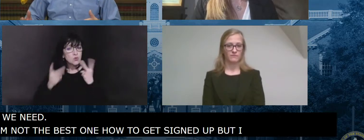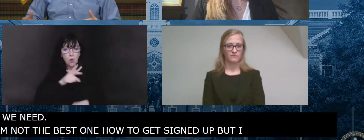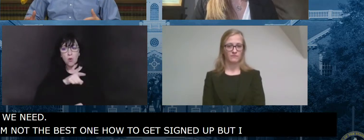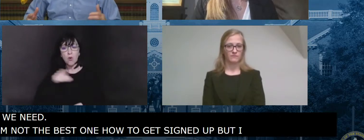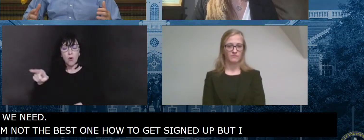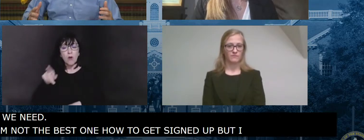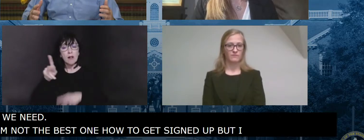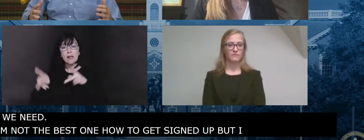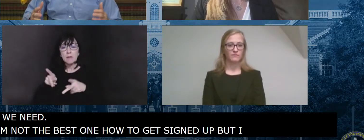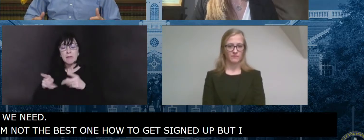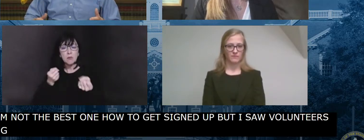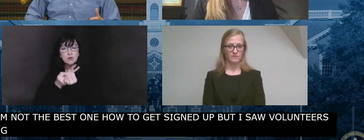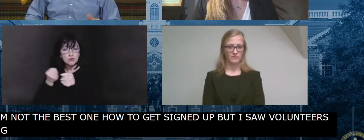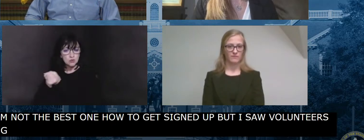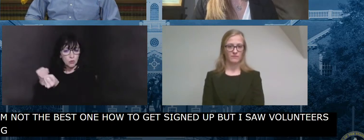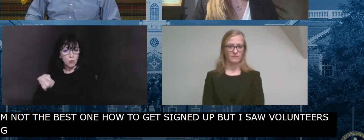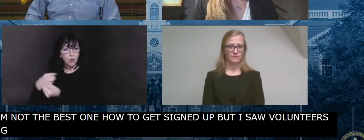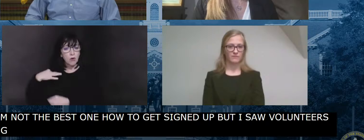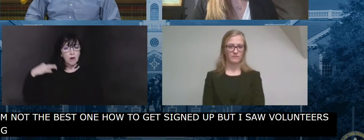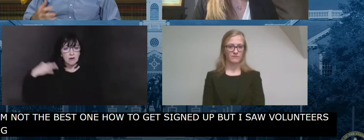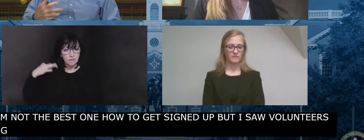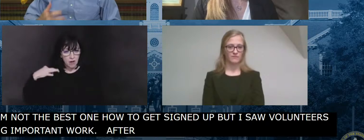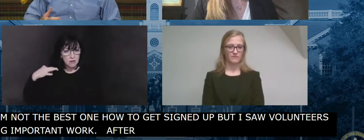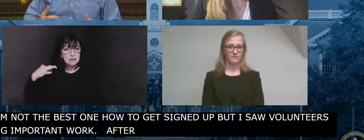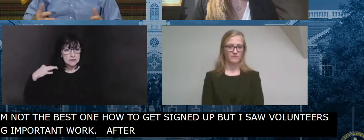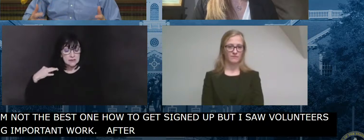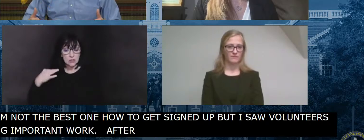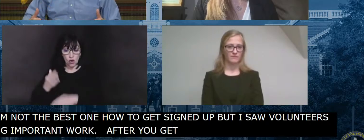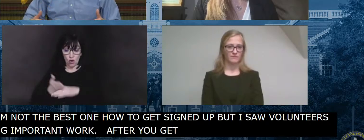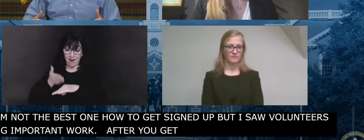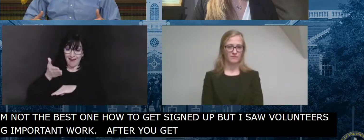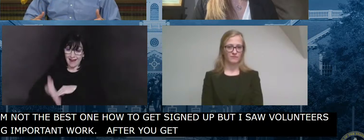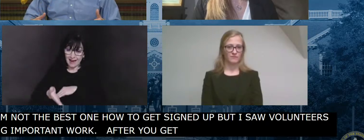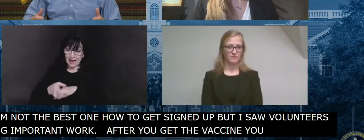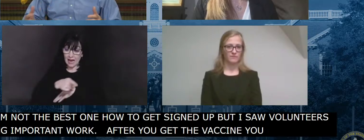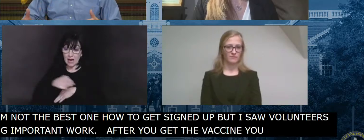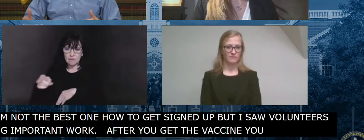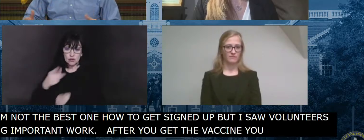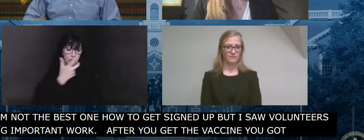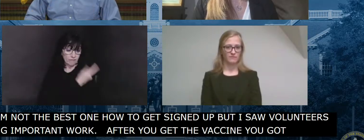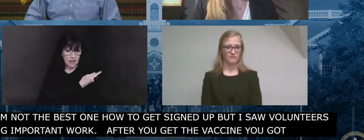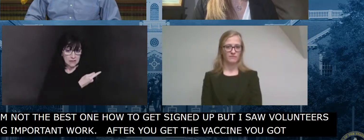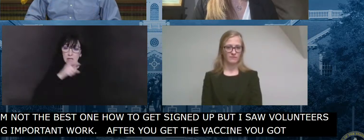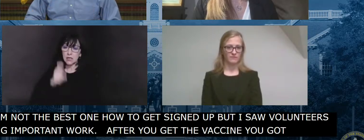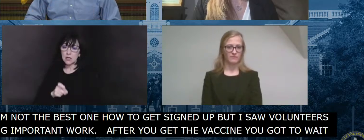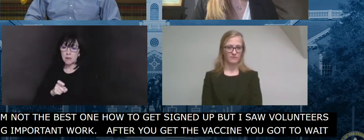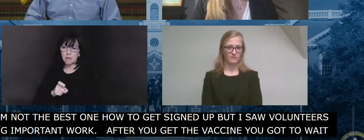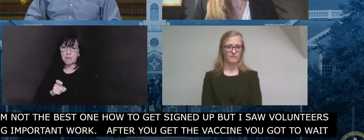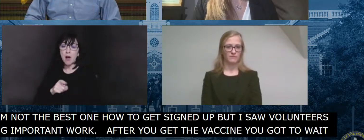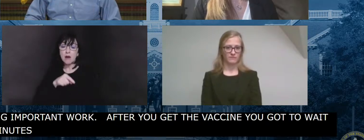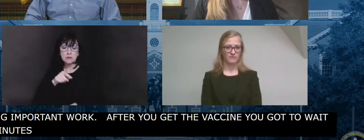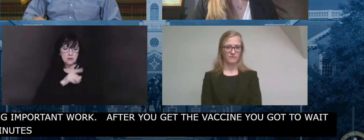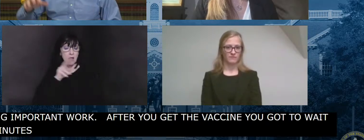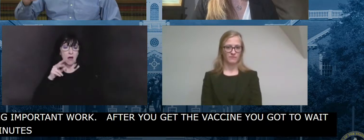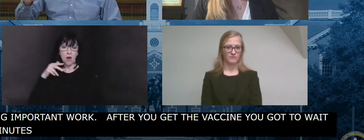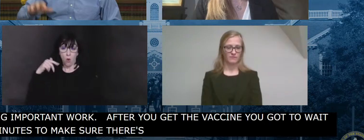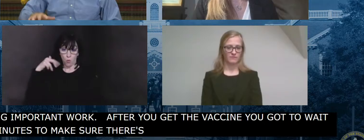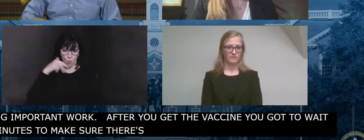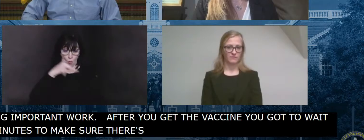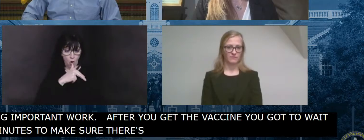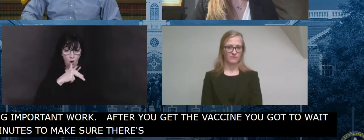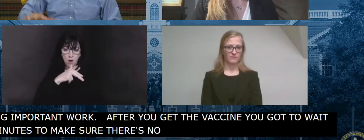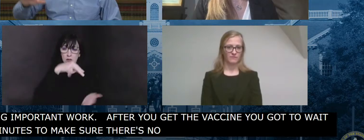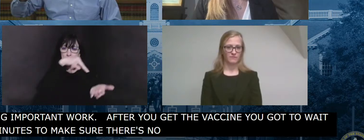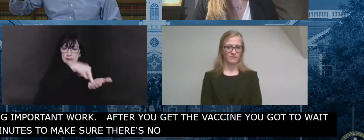with people. You know, after you get the vaccine, you've got to wait 15 minutes to make sure there's no adverse reaction. And at